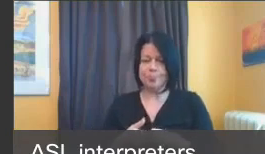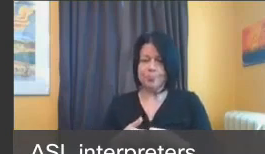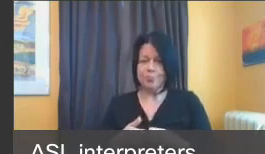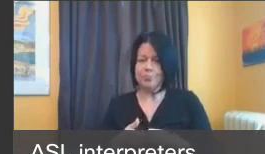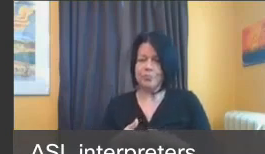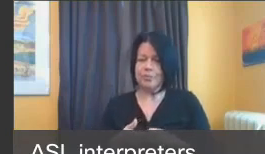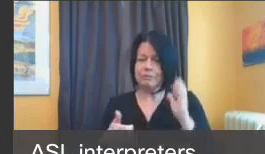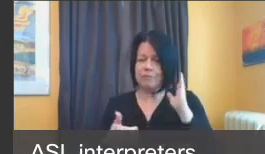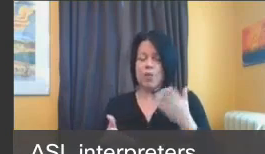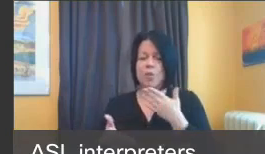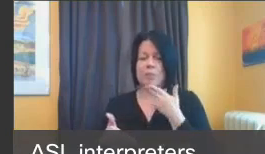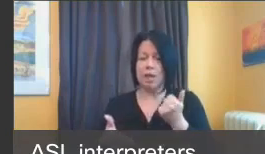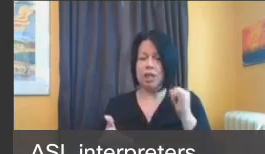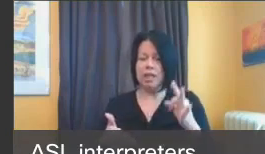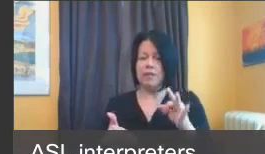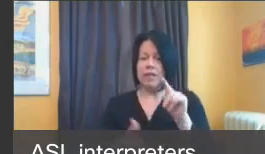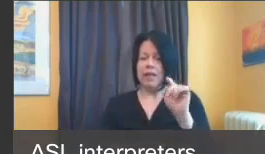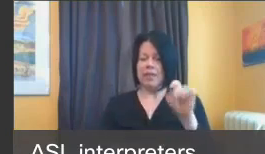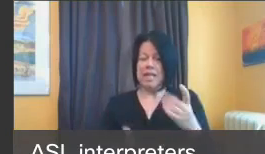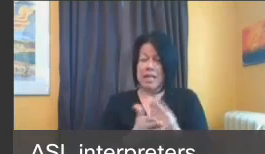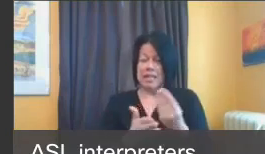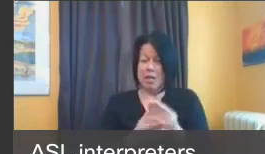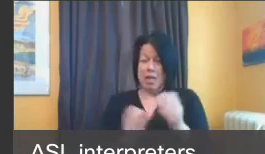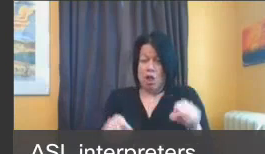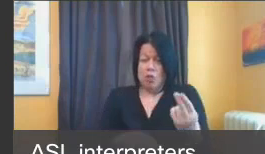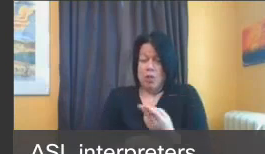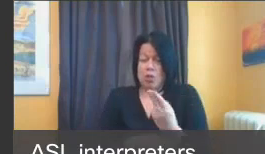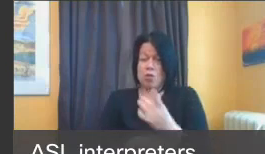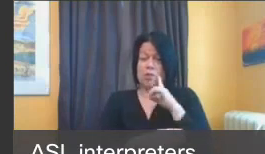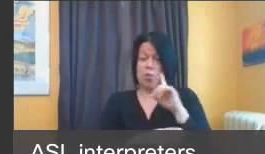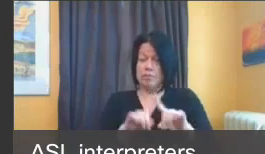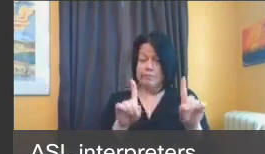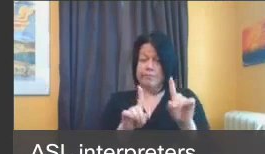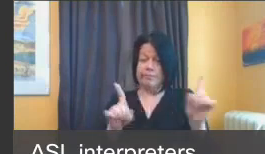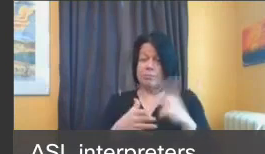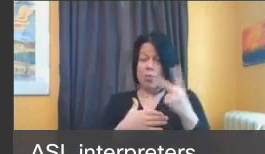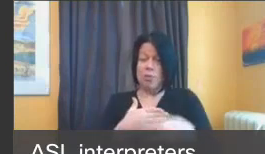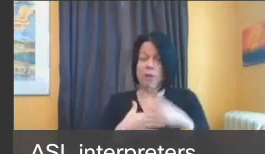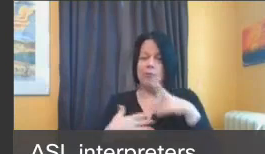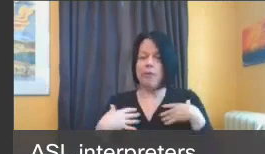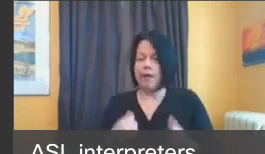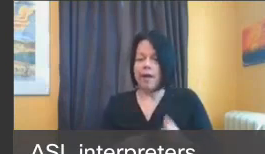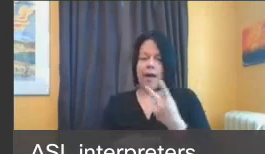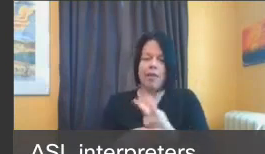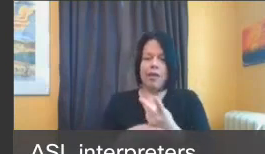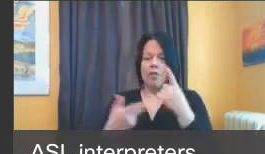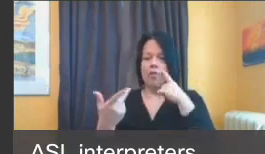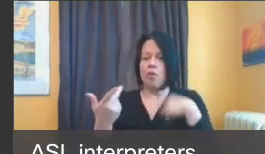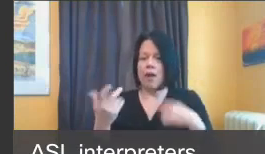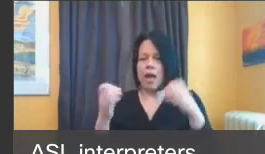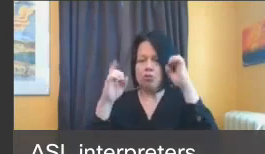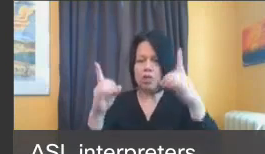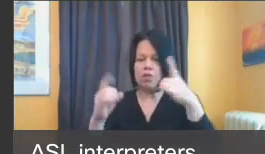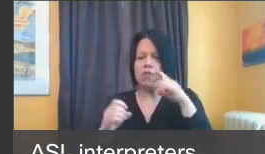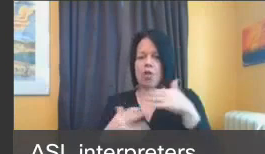It would be better if those tax dollars could be used for other programs, for healthcare, for education, for other